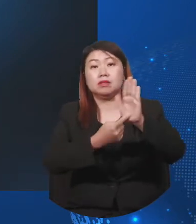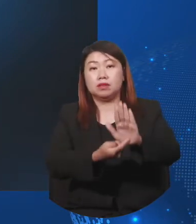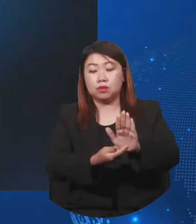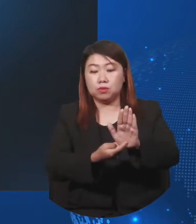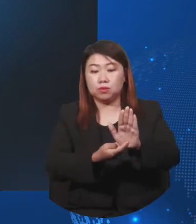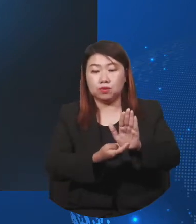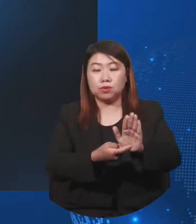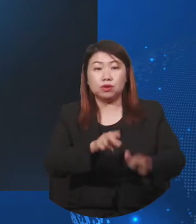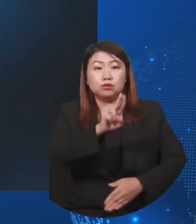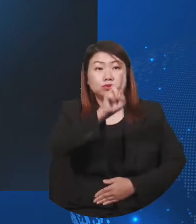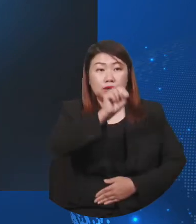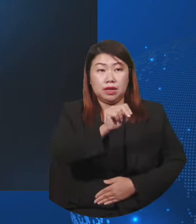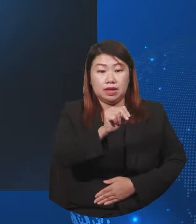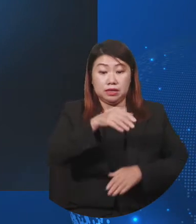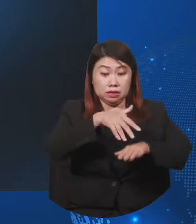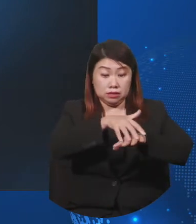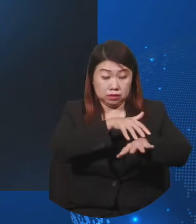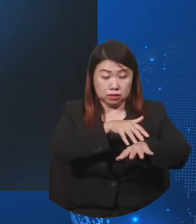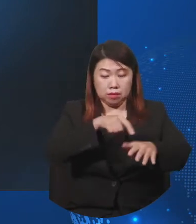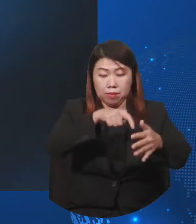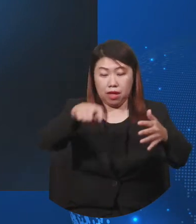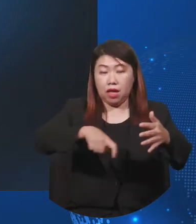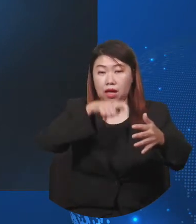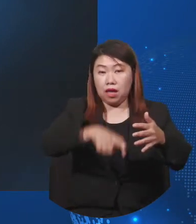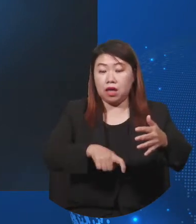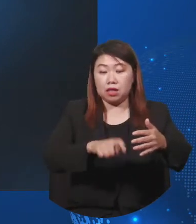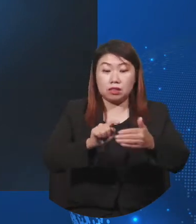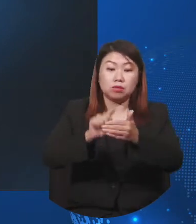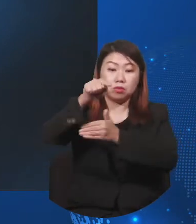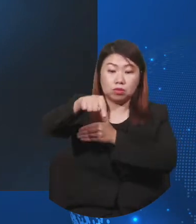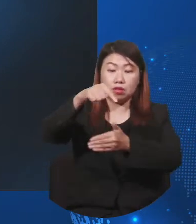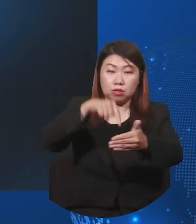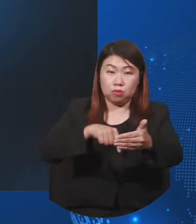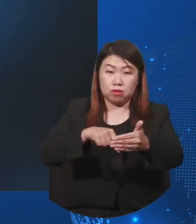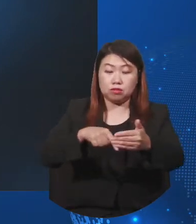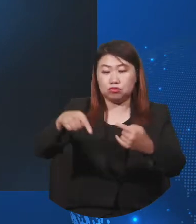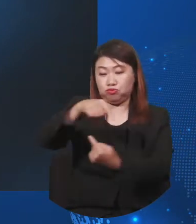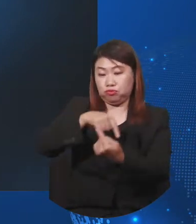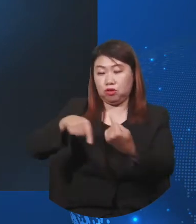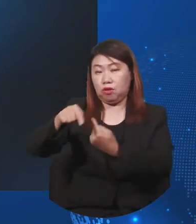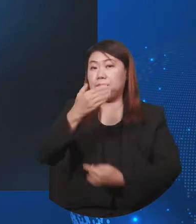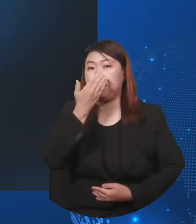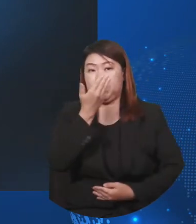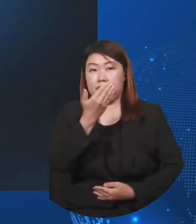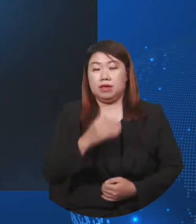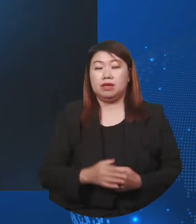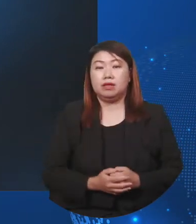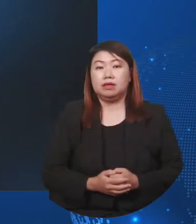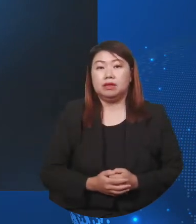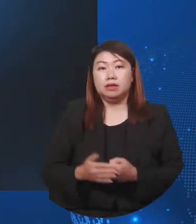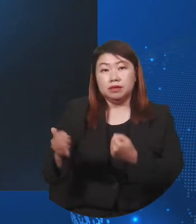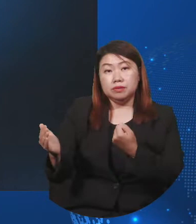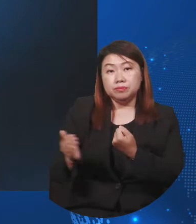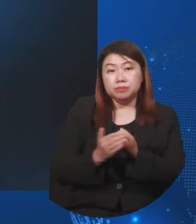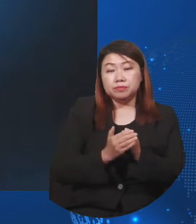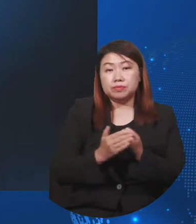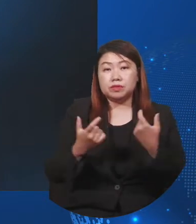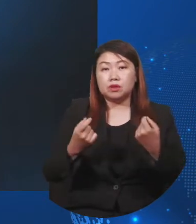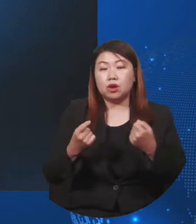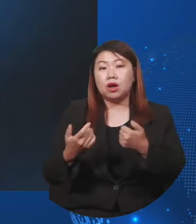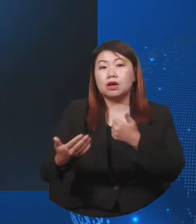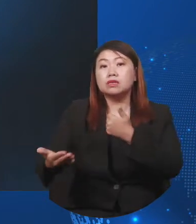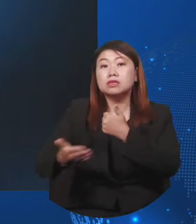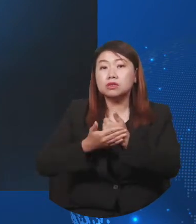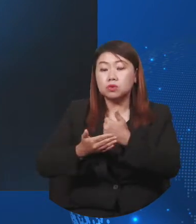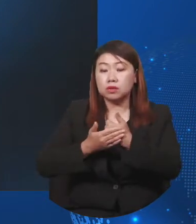managed by different parts of UN system. So I think it's not just the availability of those funds in terms of